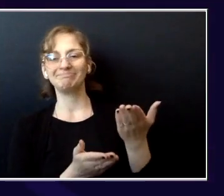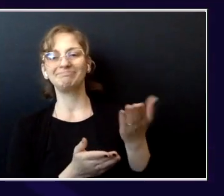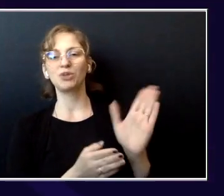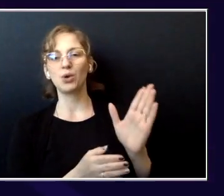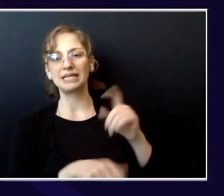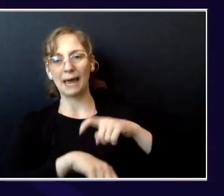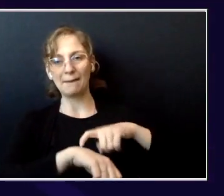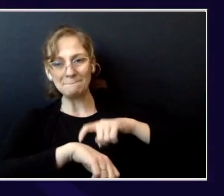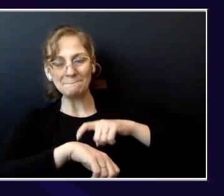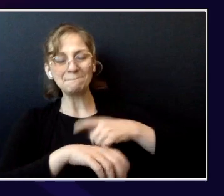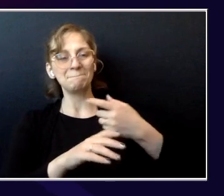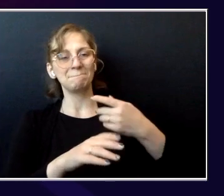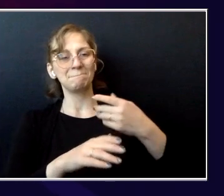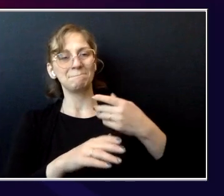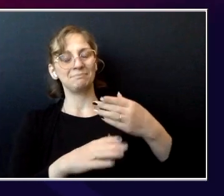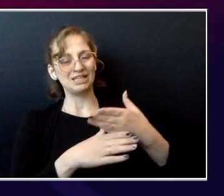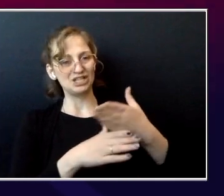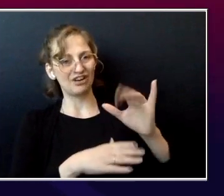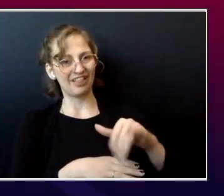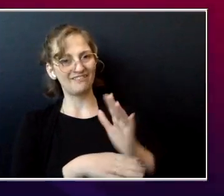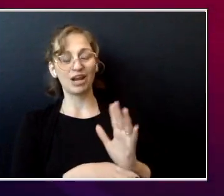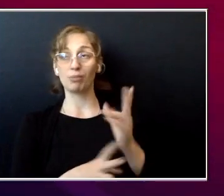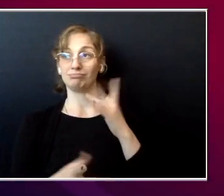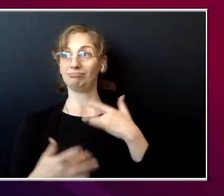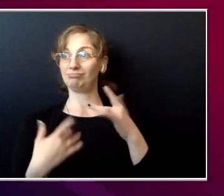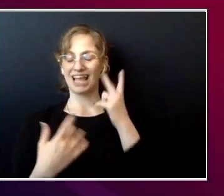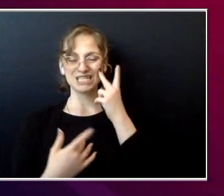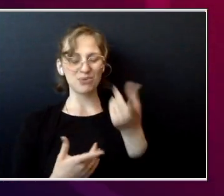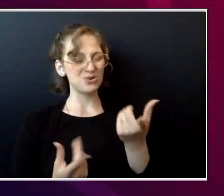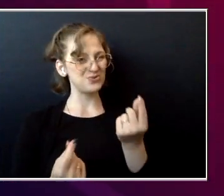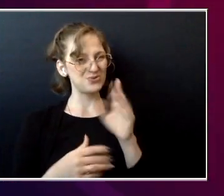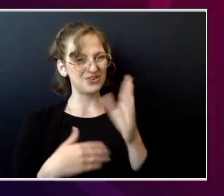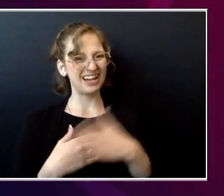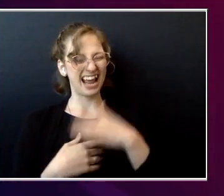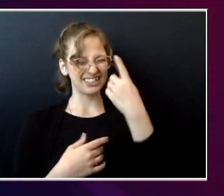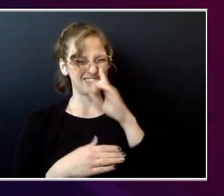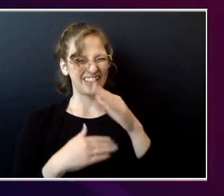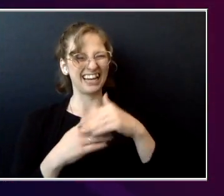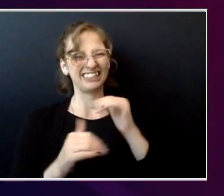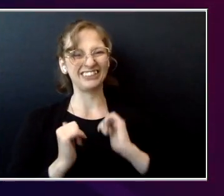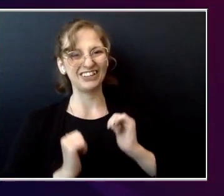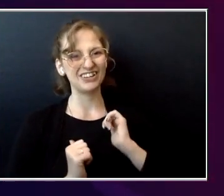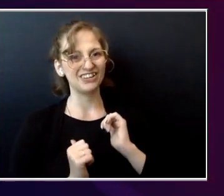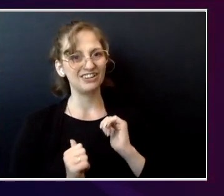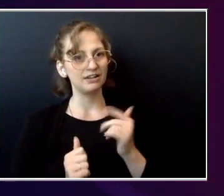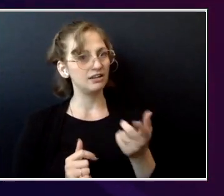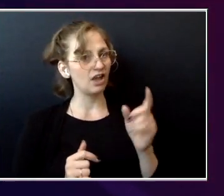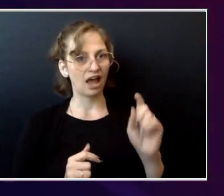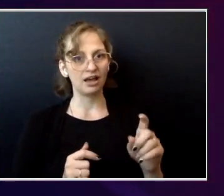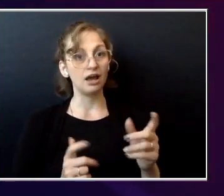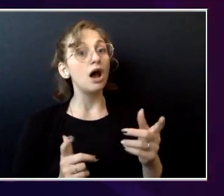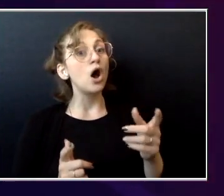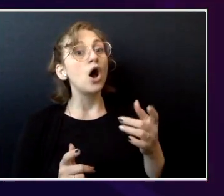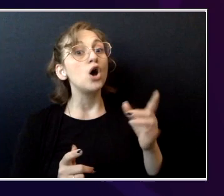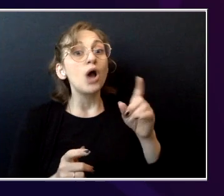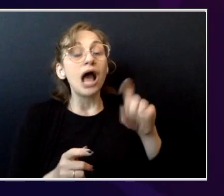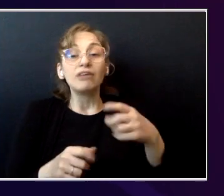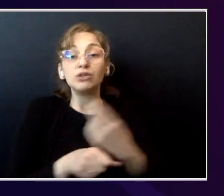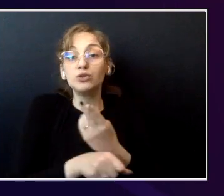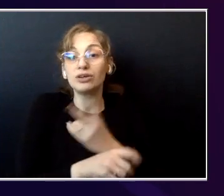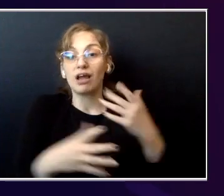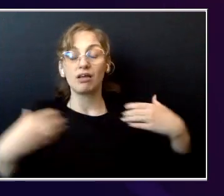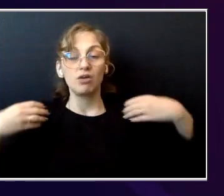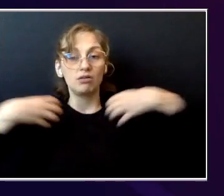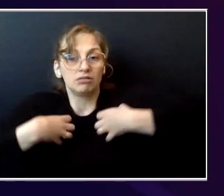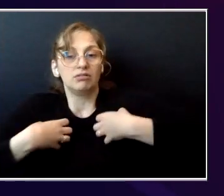wait to see what you do next that you send us for the next episode. You bet. What are you going to do? Do you want to put on one of those jet packs? Yeah, I'll have to